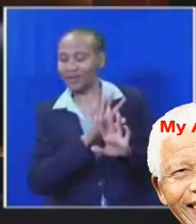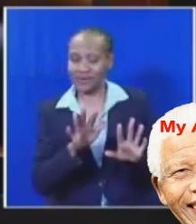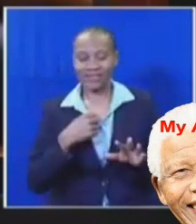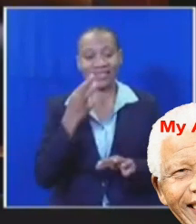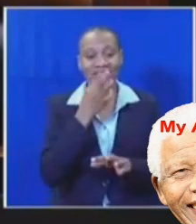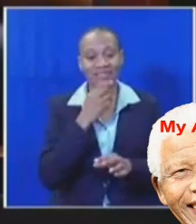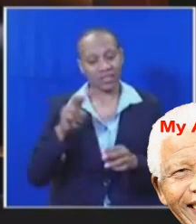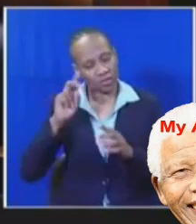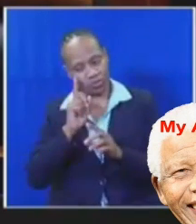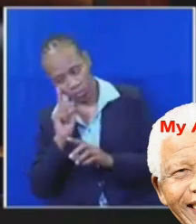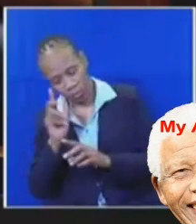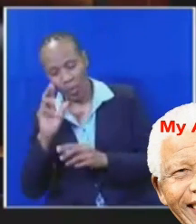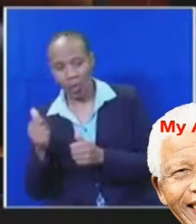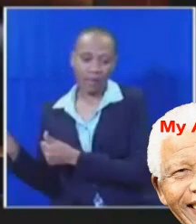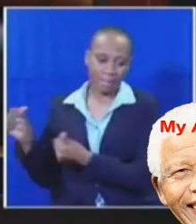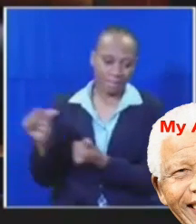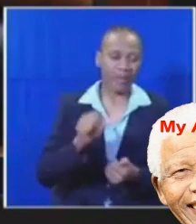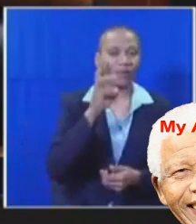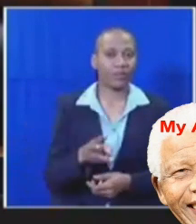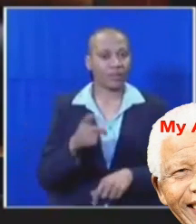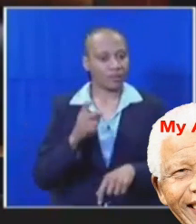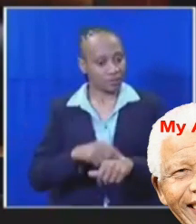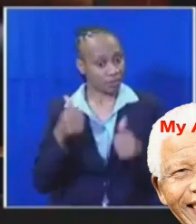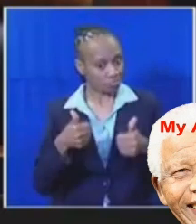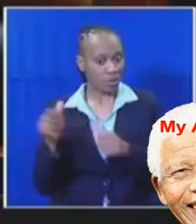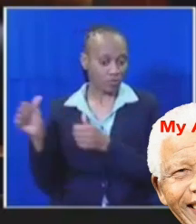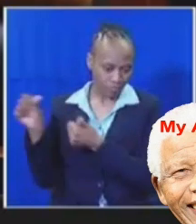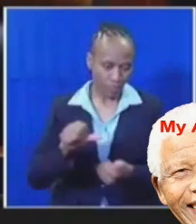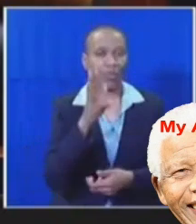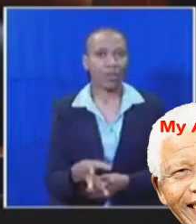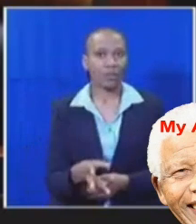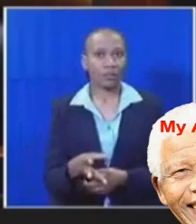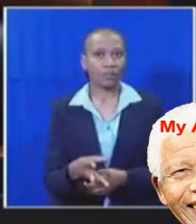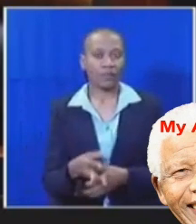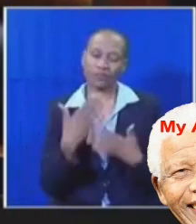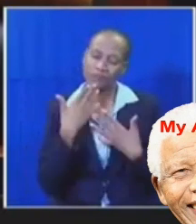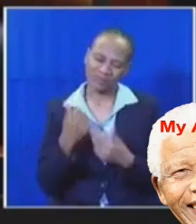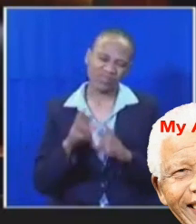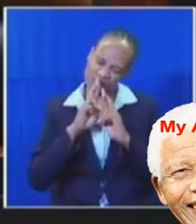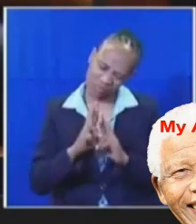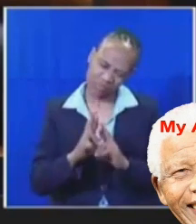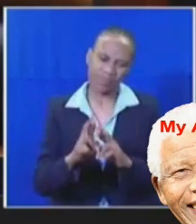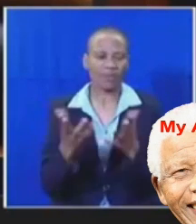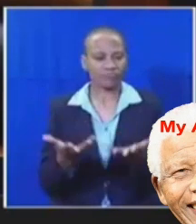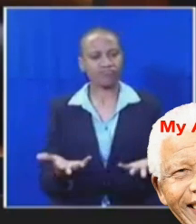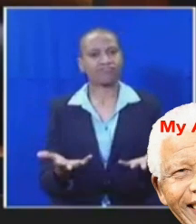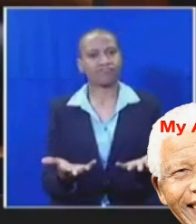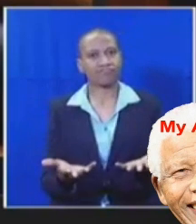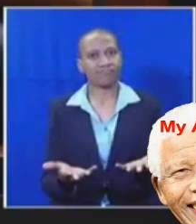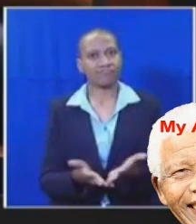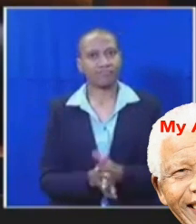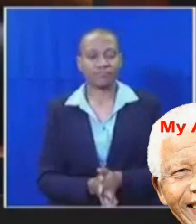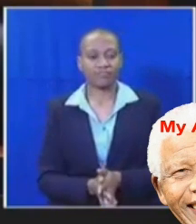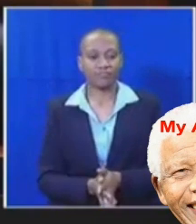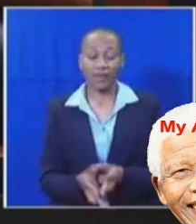come back to the House at an appropriate time to rule. So I think let's respect that. Honorable Member, your question